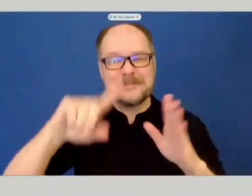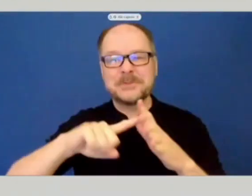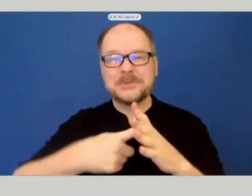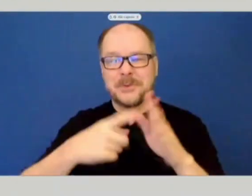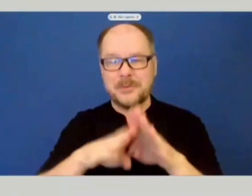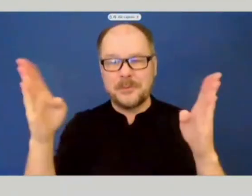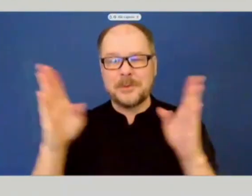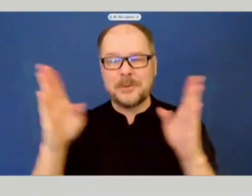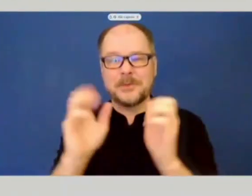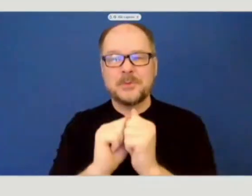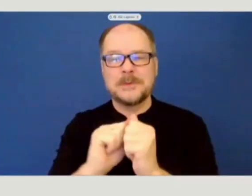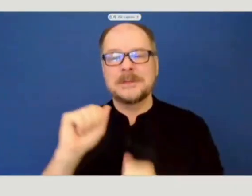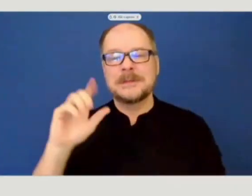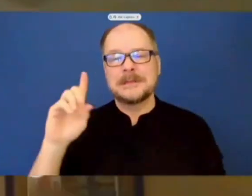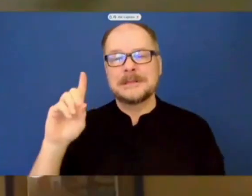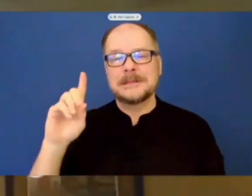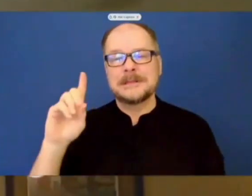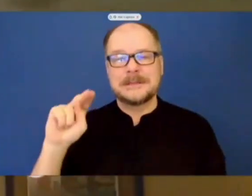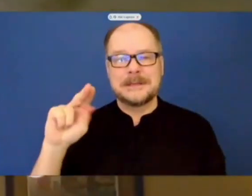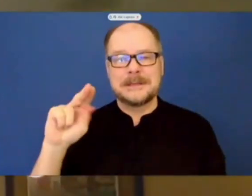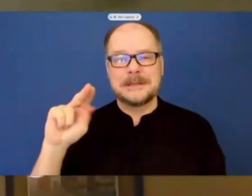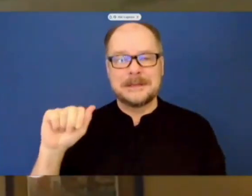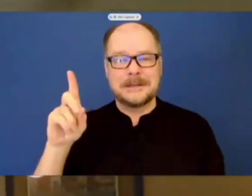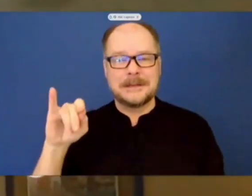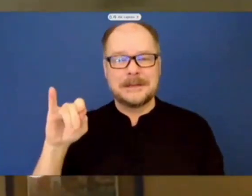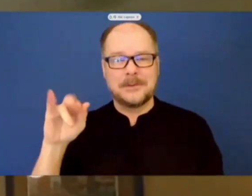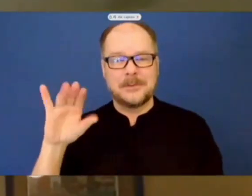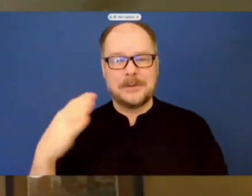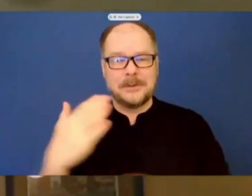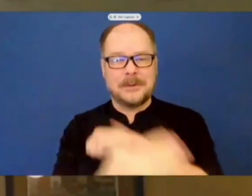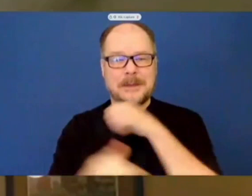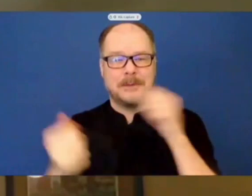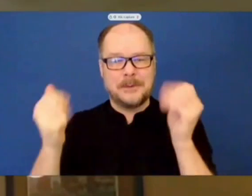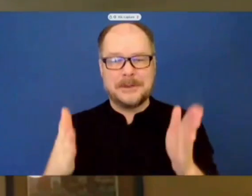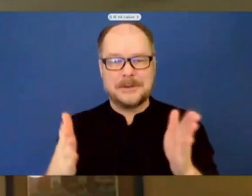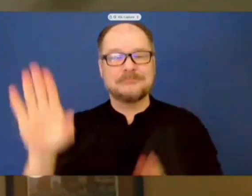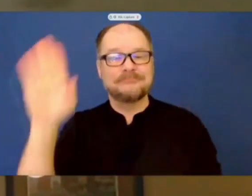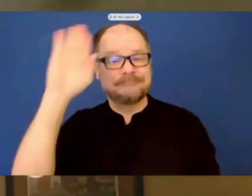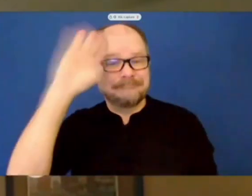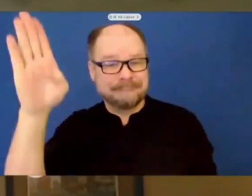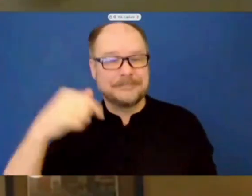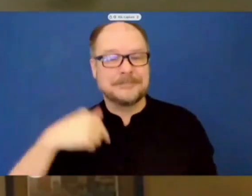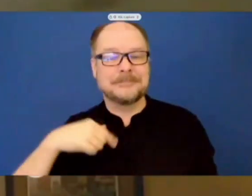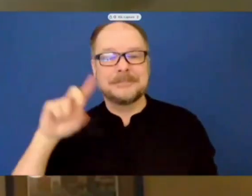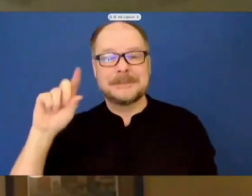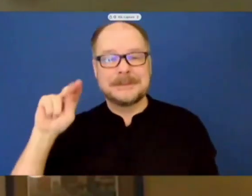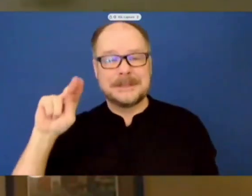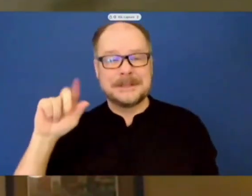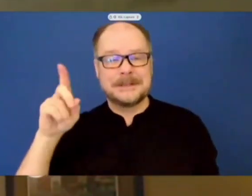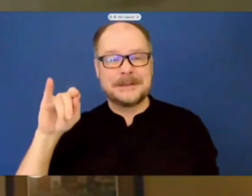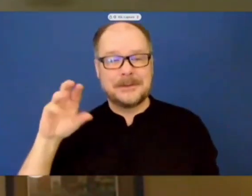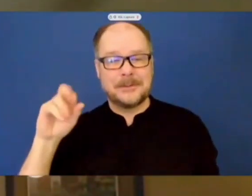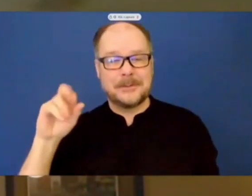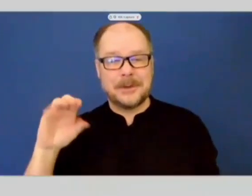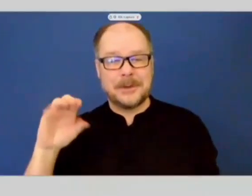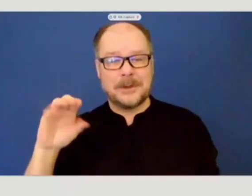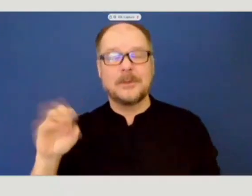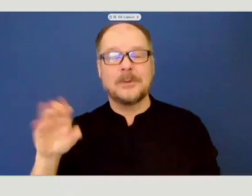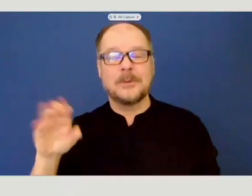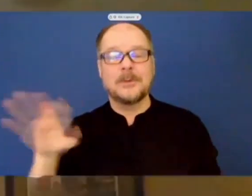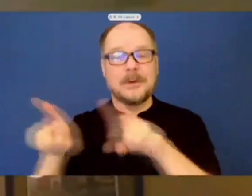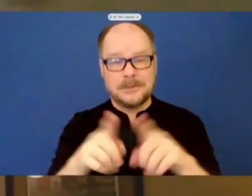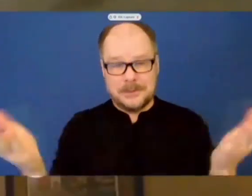Good morning, everyone. Thank you for joining us today. I am County Manager Dina DiUrio. Joining me today is Public Health Director Gibby